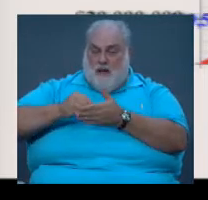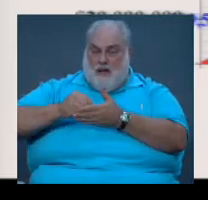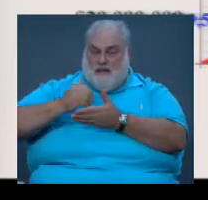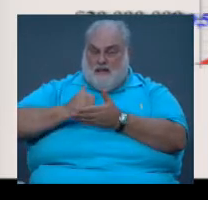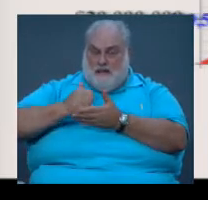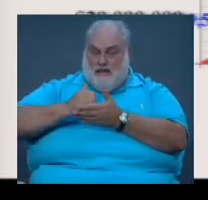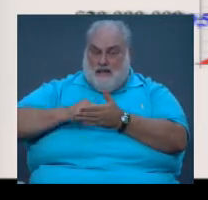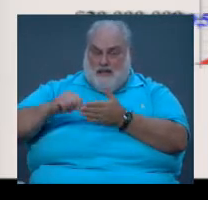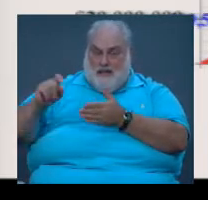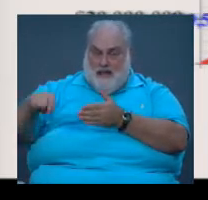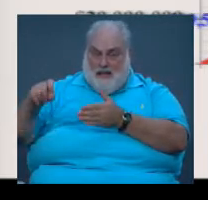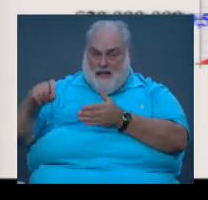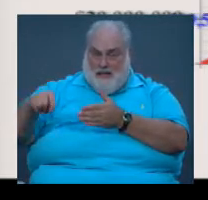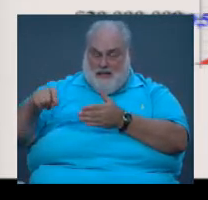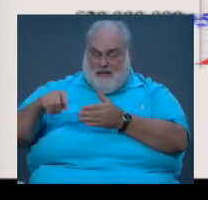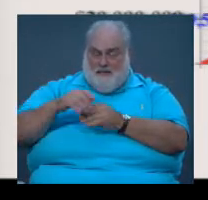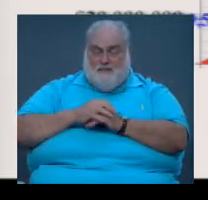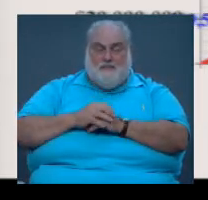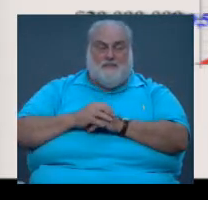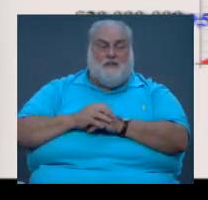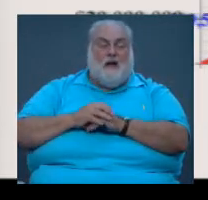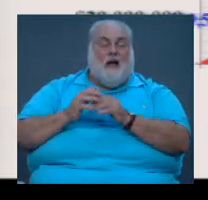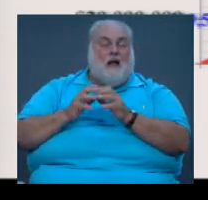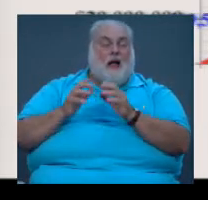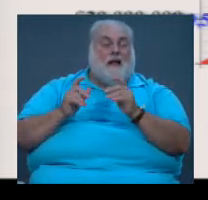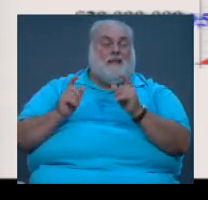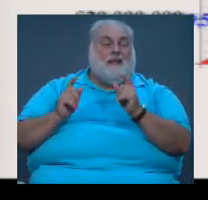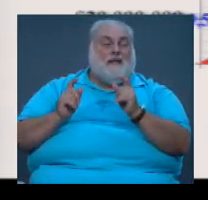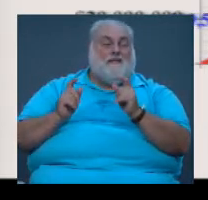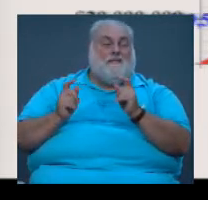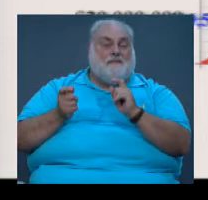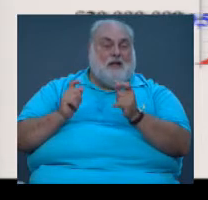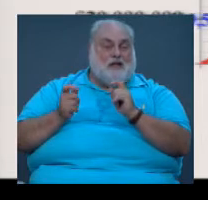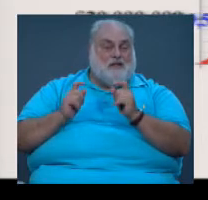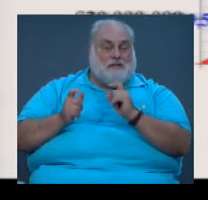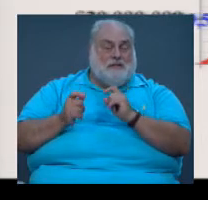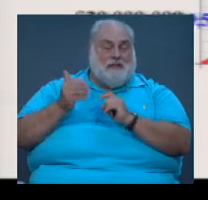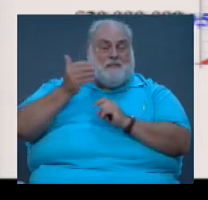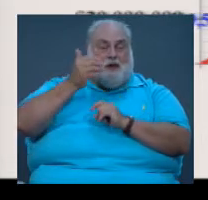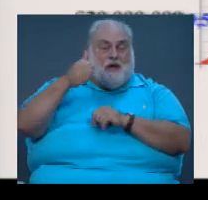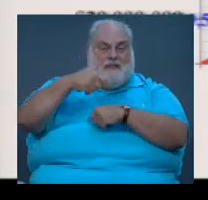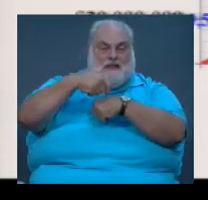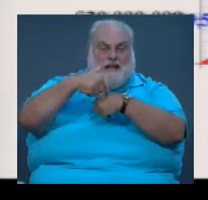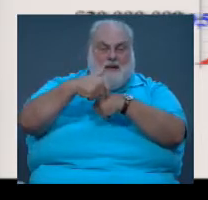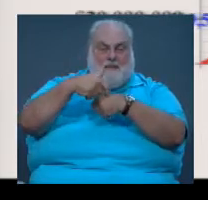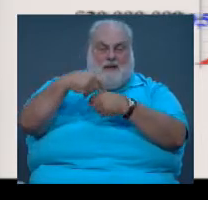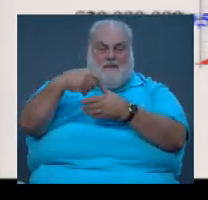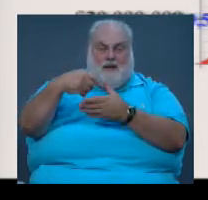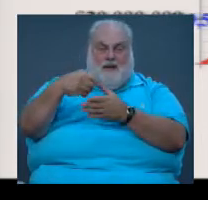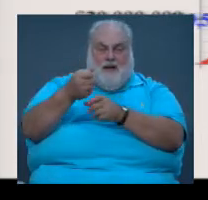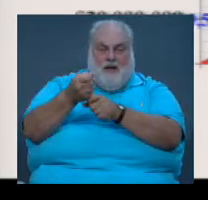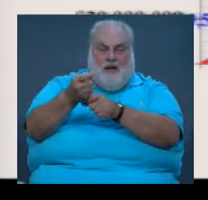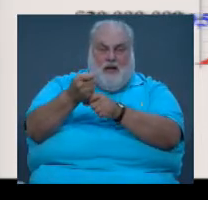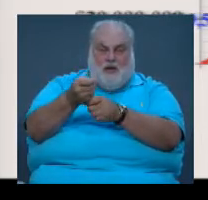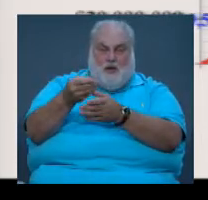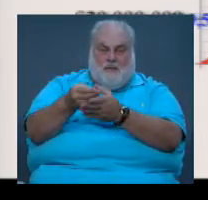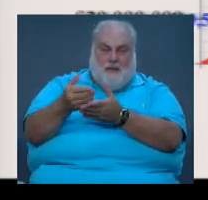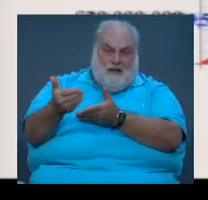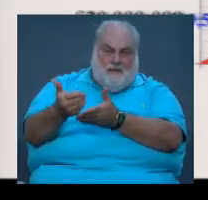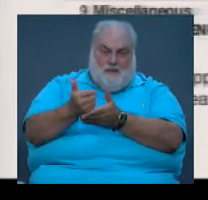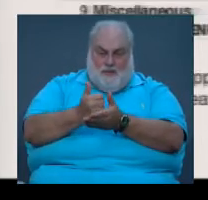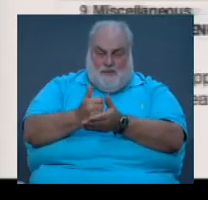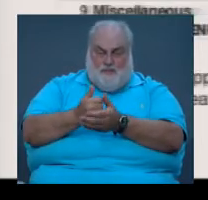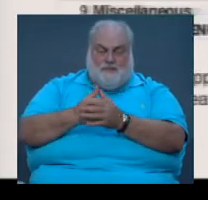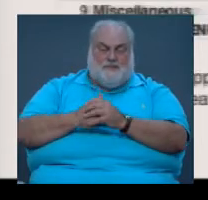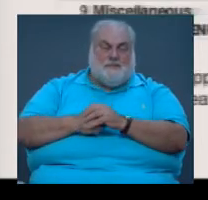same period a year ago. A lot of the variances are due to the timing of annual revenues, and we'll talk about that on the next